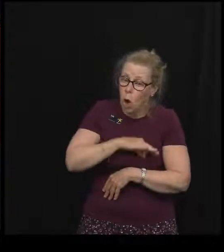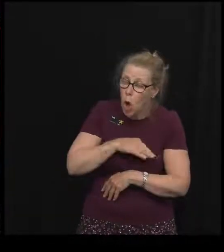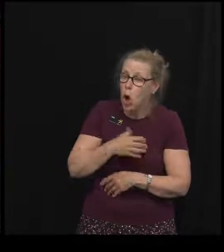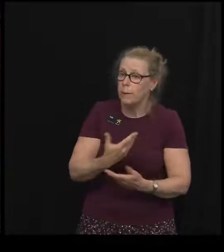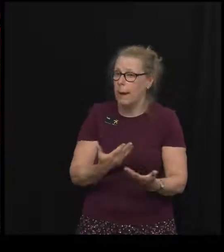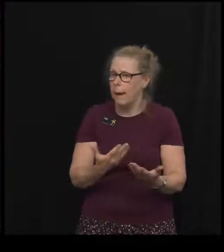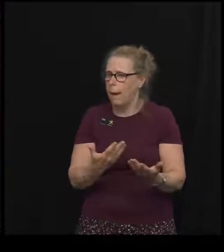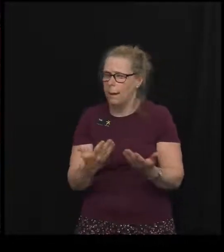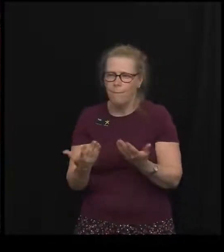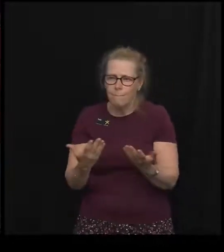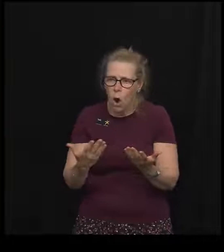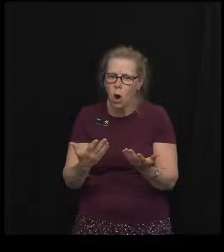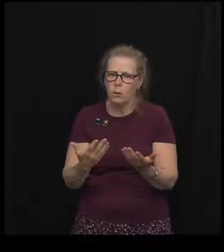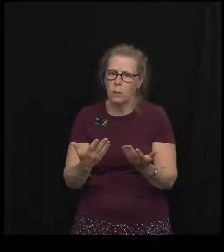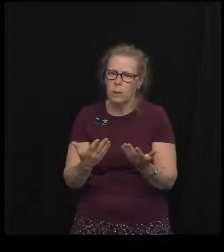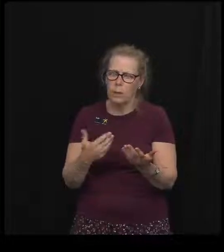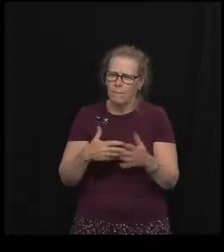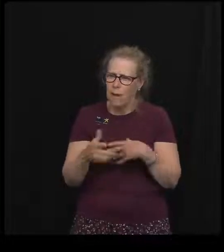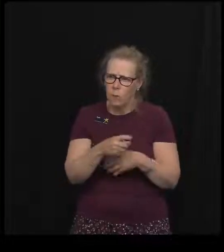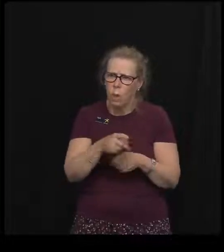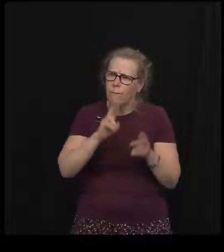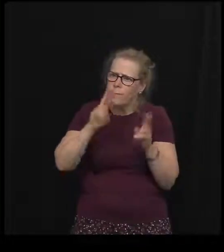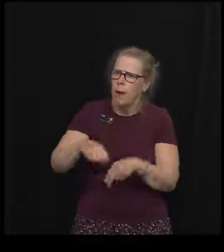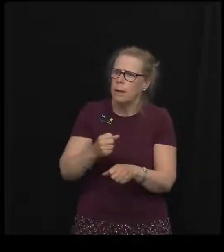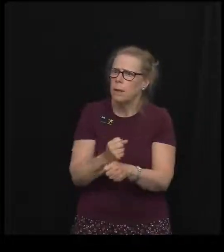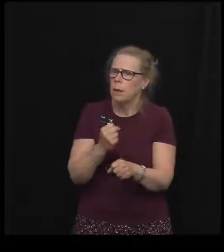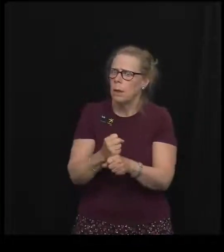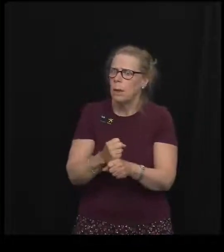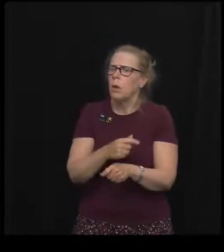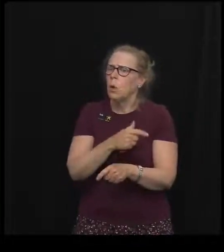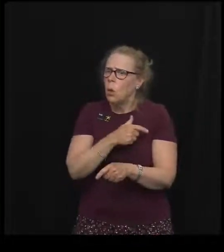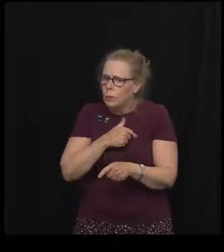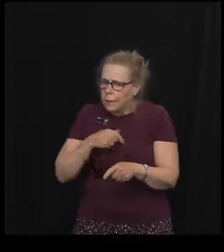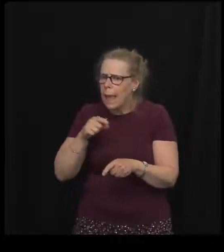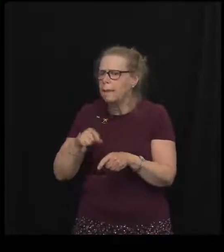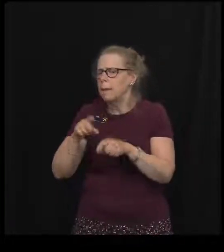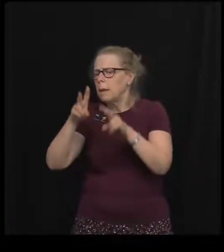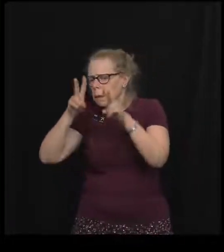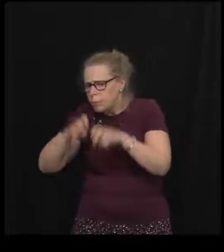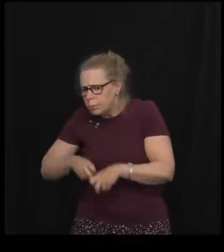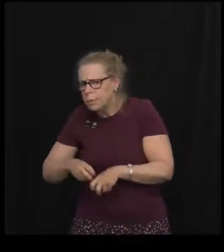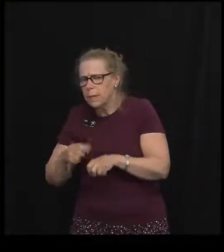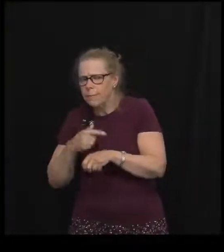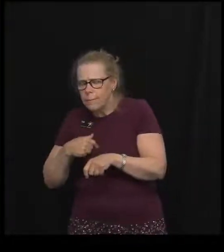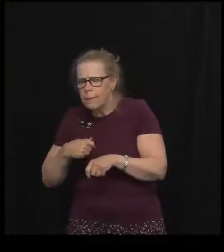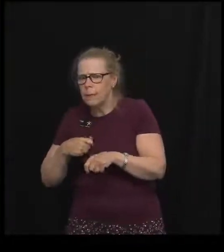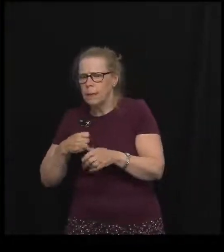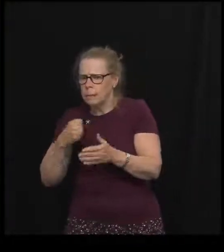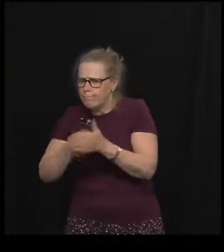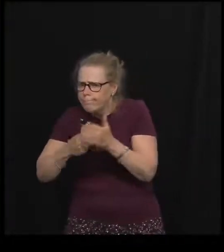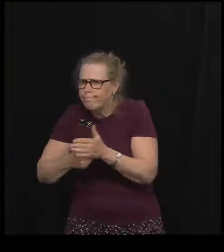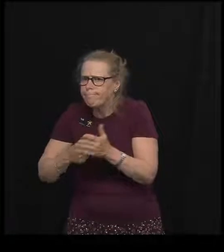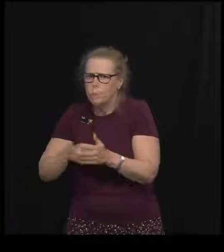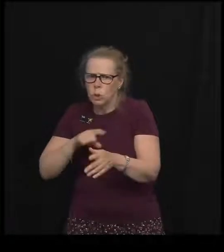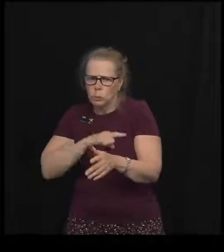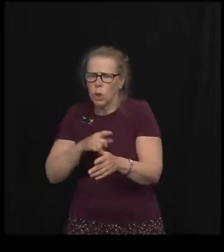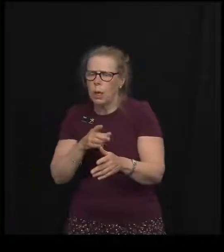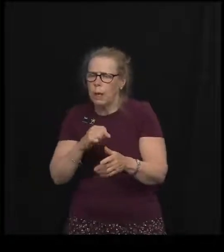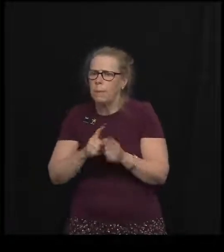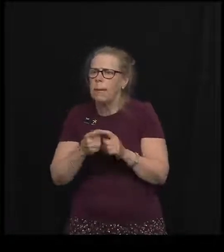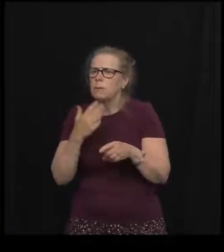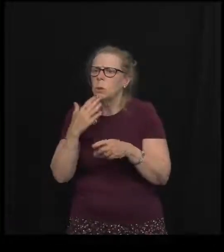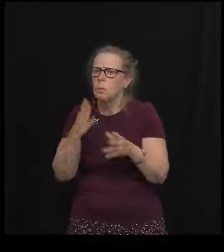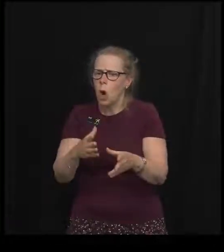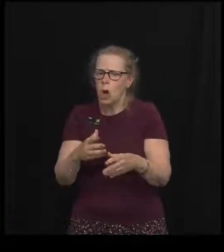that not working? And that worked so well, it was so impactful. We also used it in Uganda, for instance. At some point,